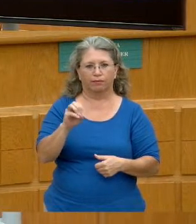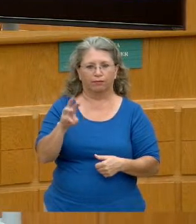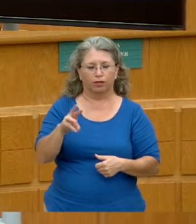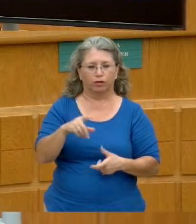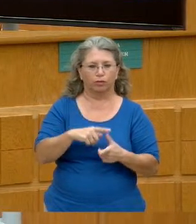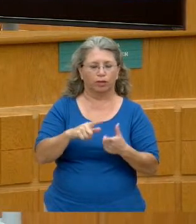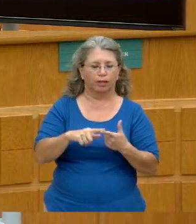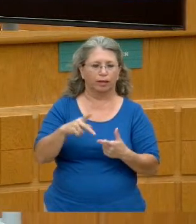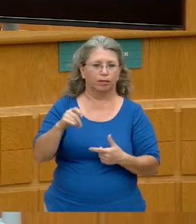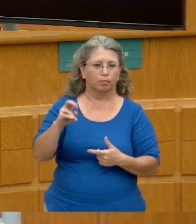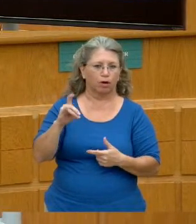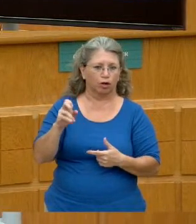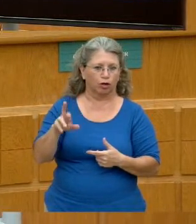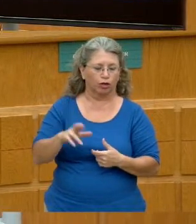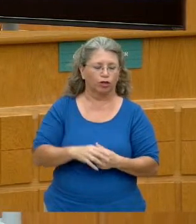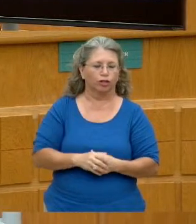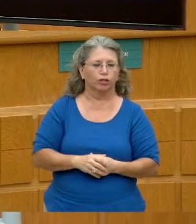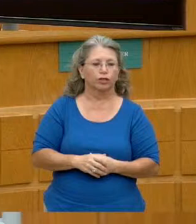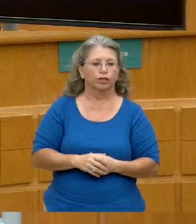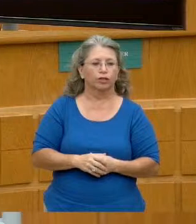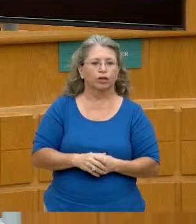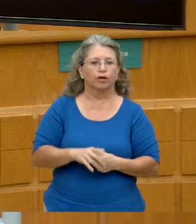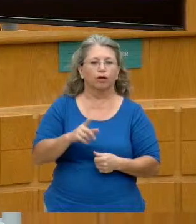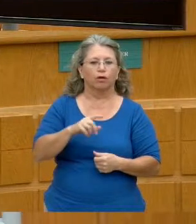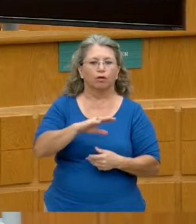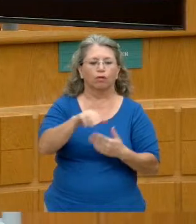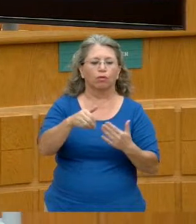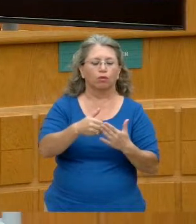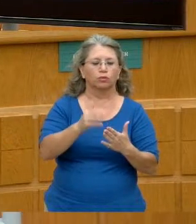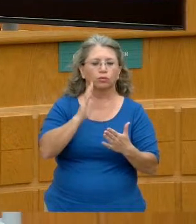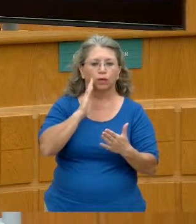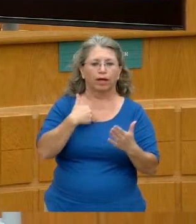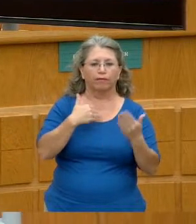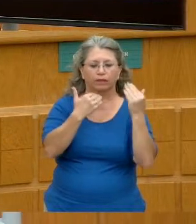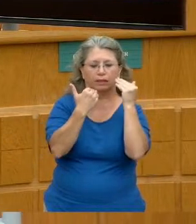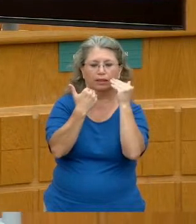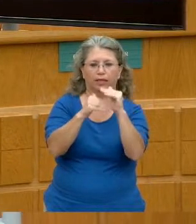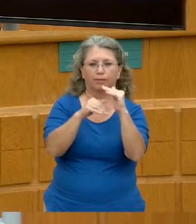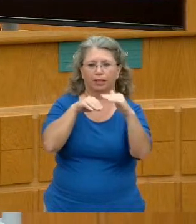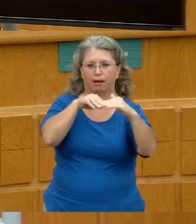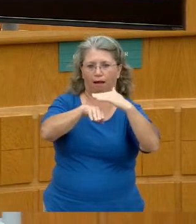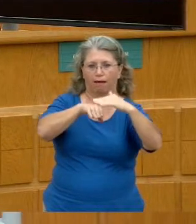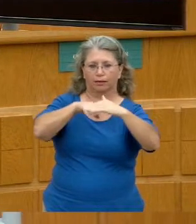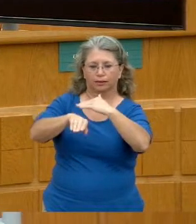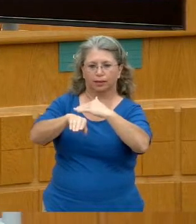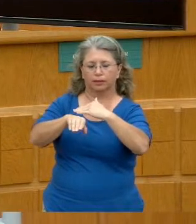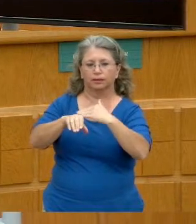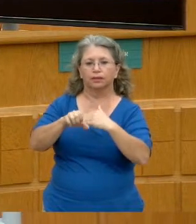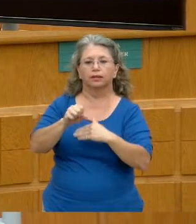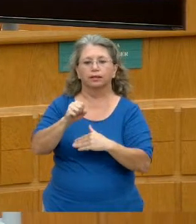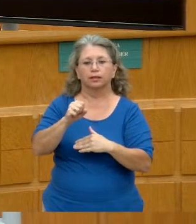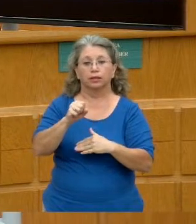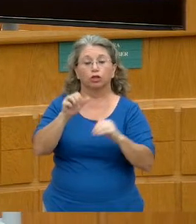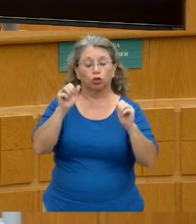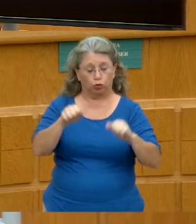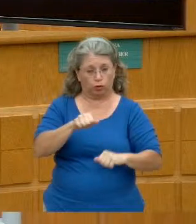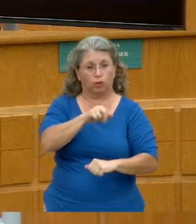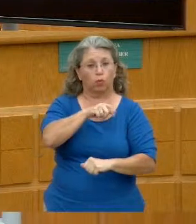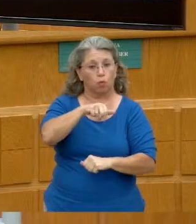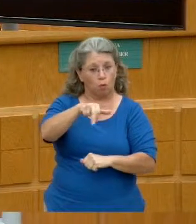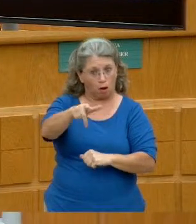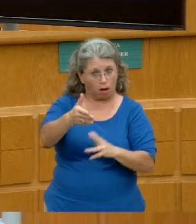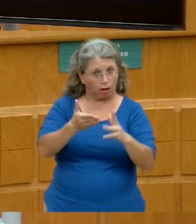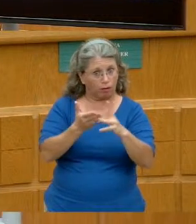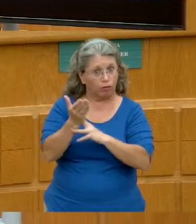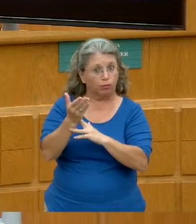So those parks will have restricted access. And so we've been asked, can you walk through the park? Yes, you can walk through the